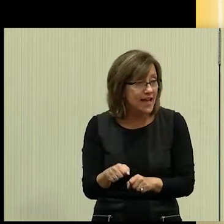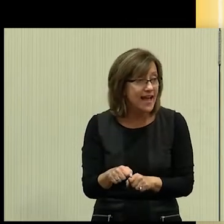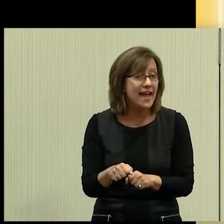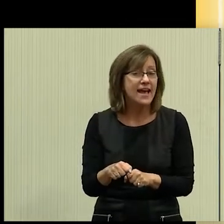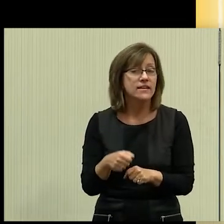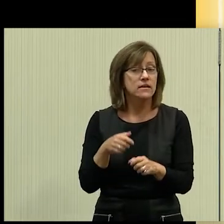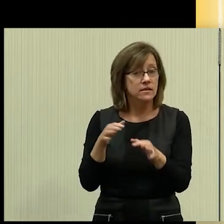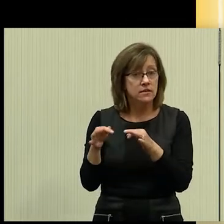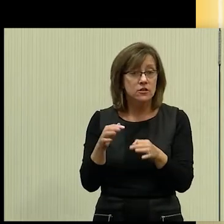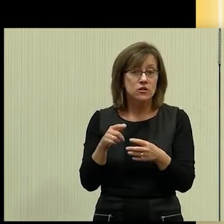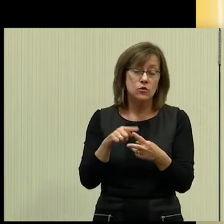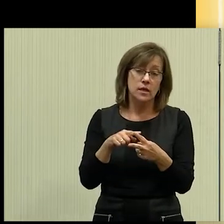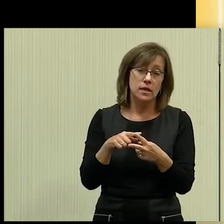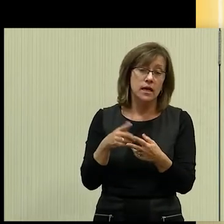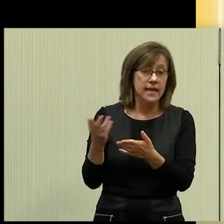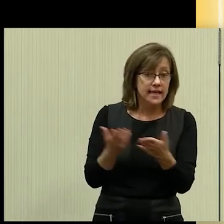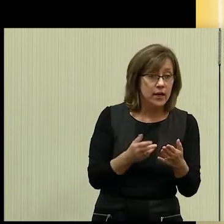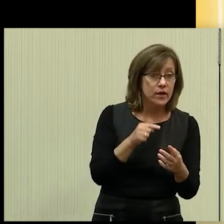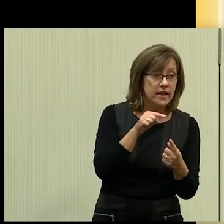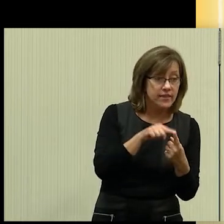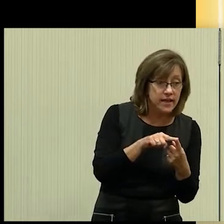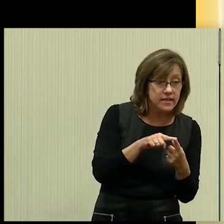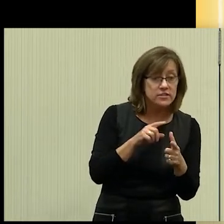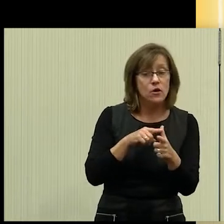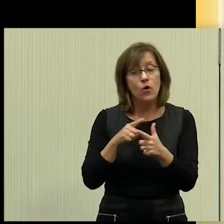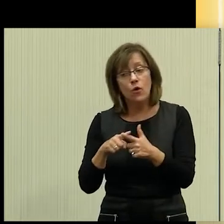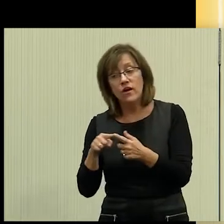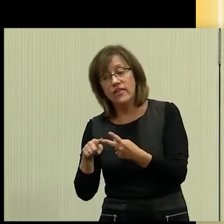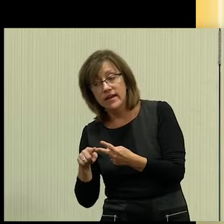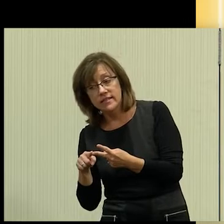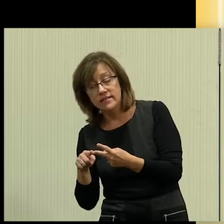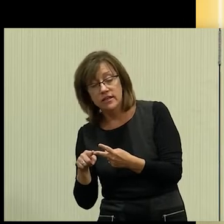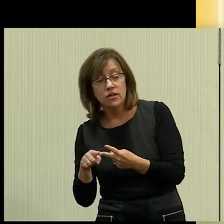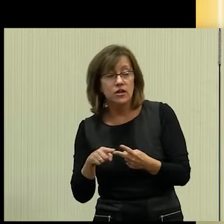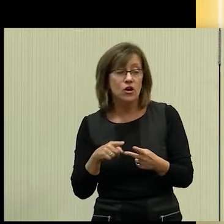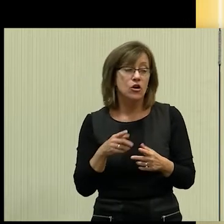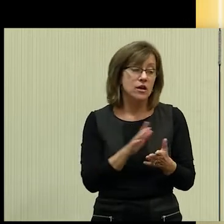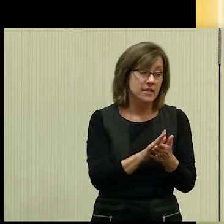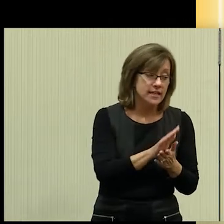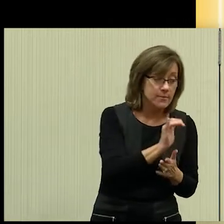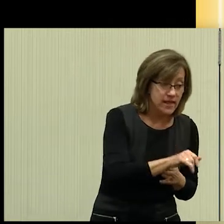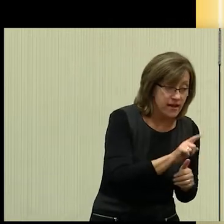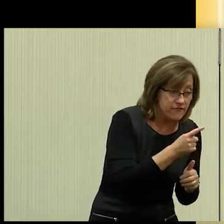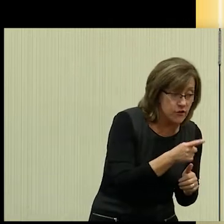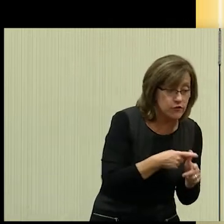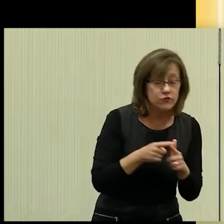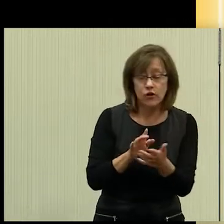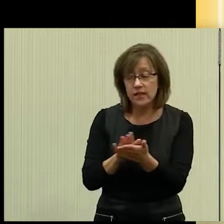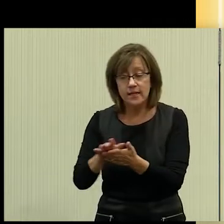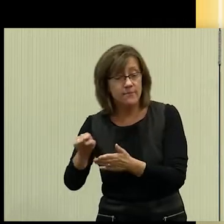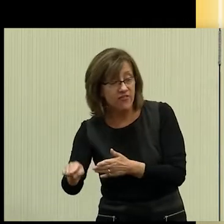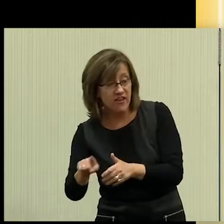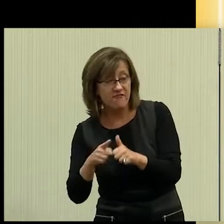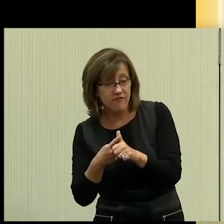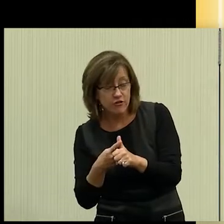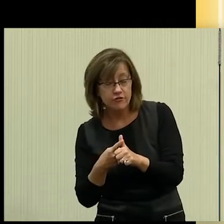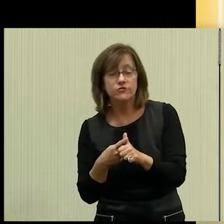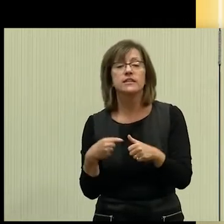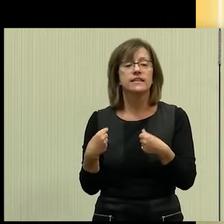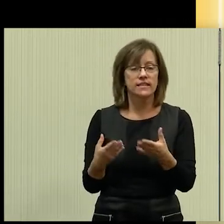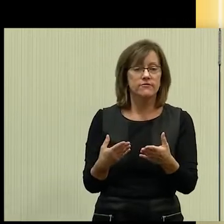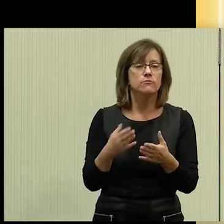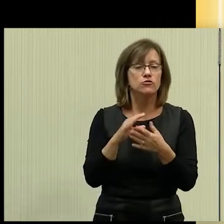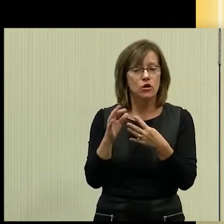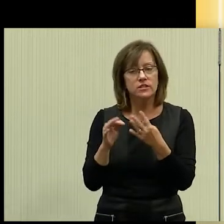direction. So do you want to carry this or do you want to carry this when you move? Do you want to clean up this first or clean up this first? Giving them some choices will help. And